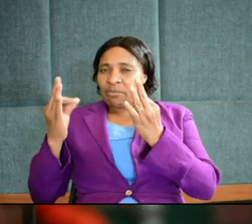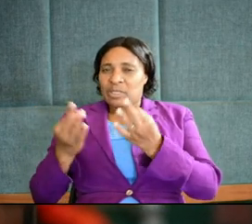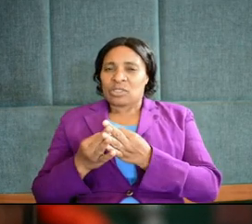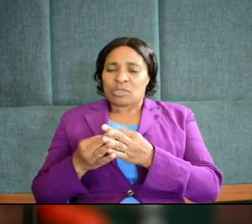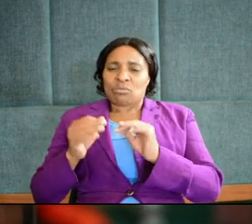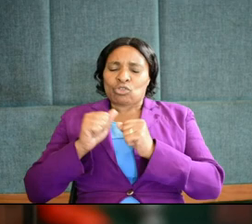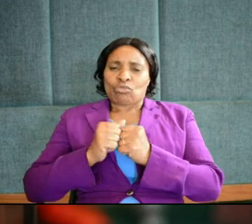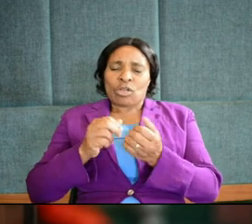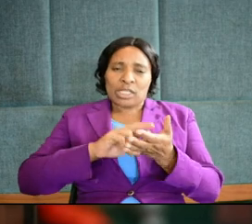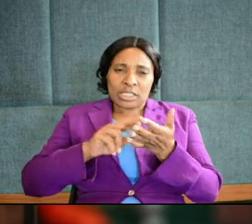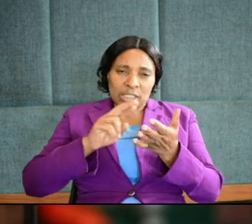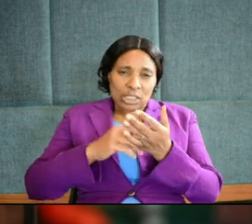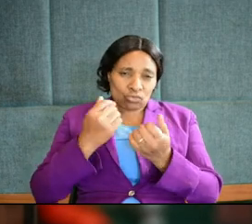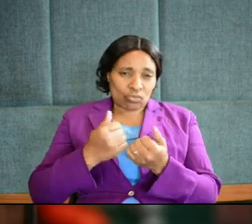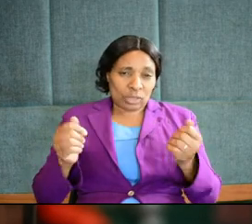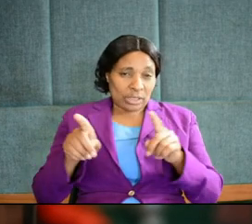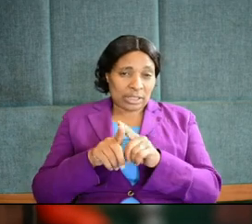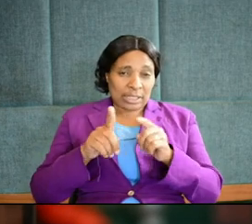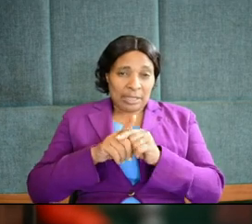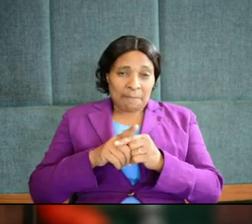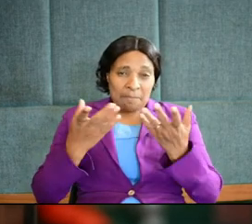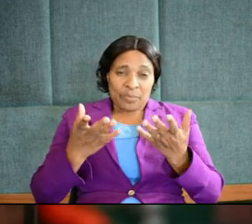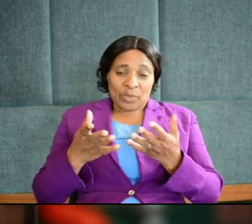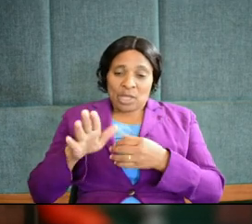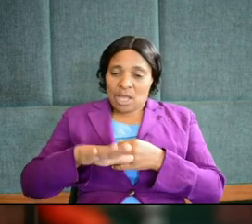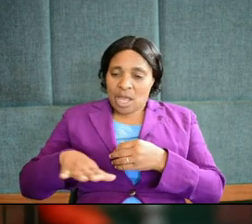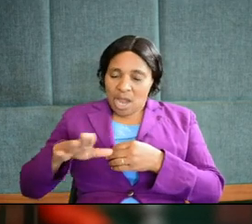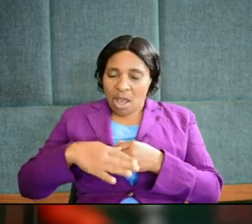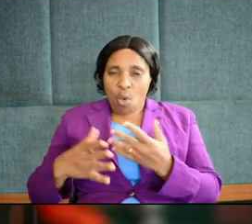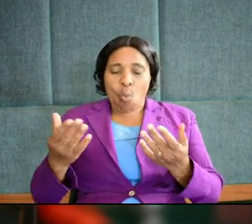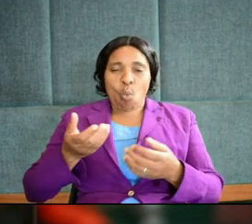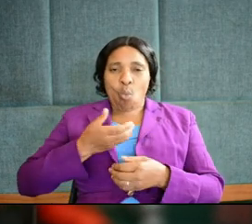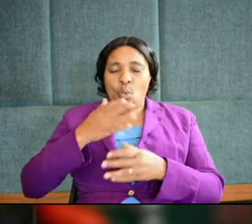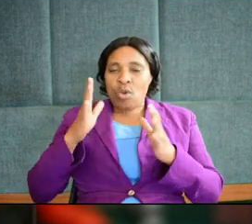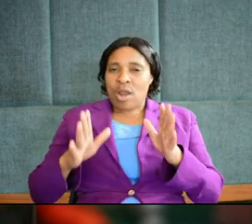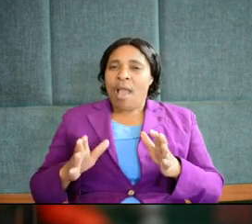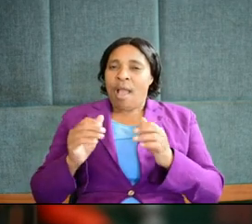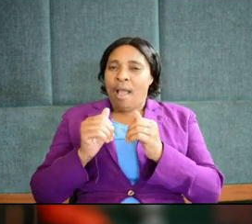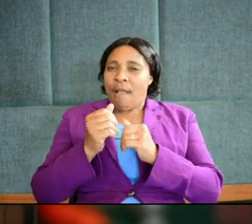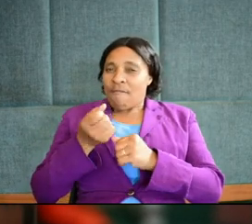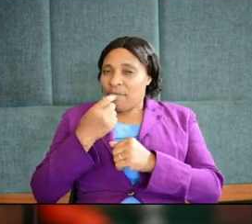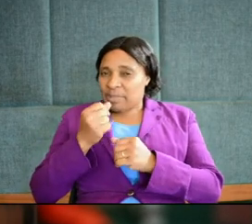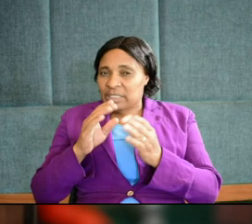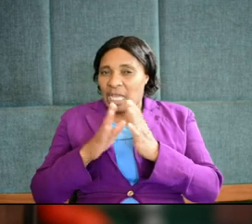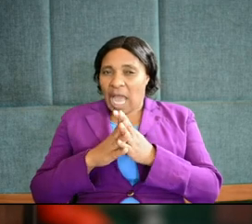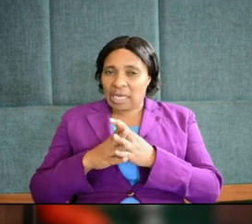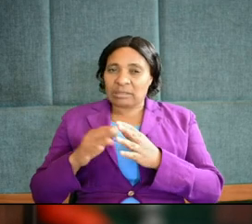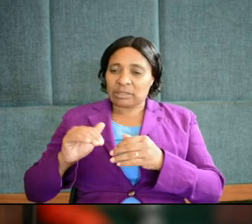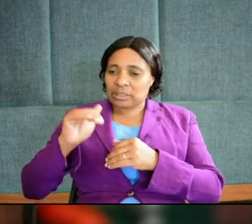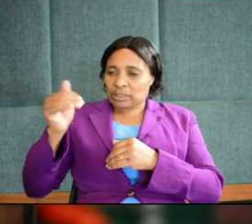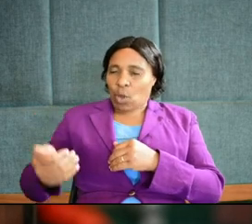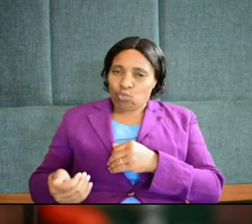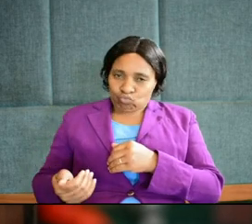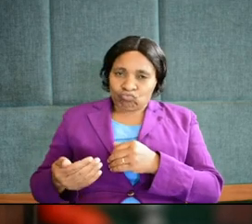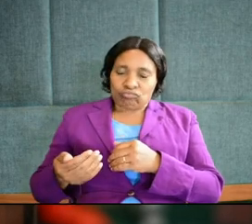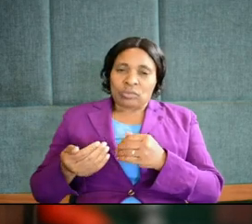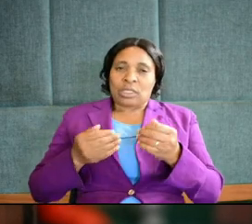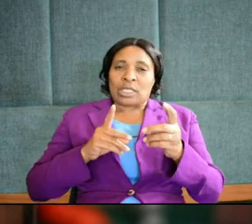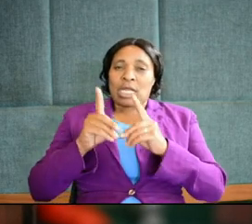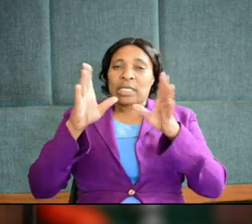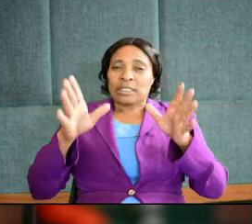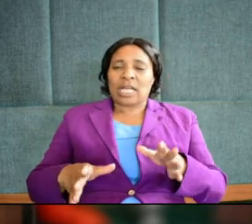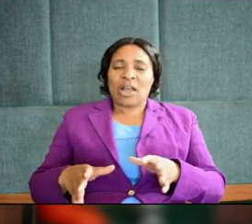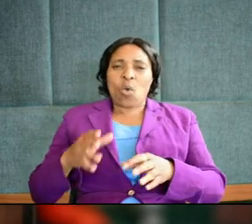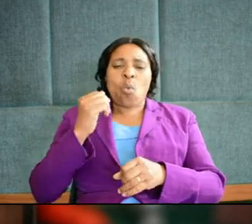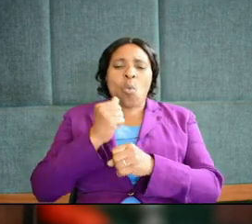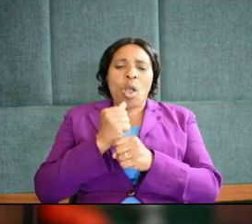enrolled their children, including local pharmacy owner and the city mayor. Eunice taught at the school until her retirement. Victor, who had worked